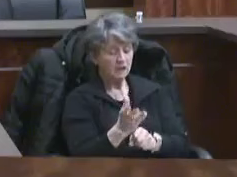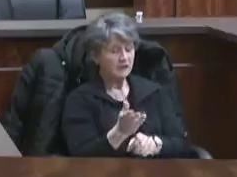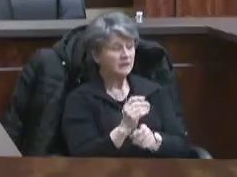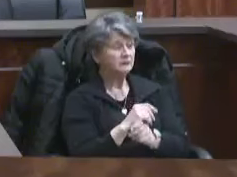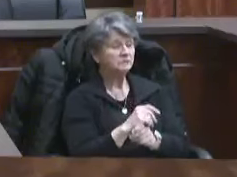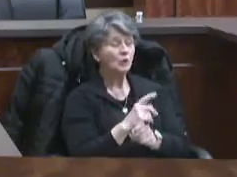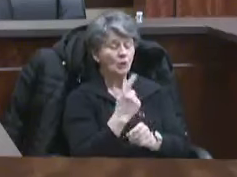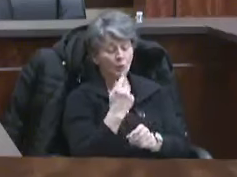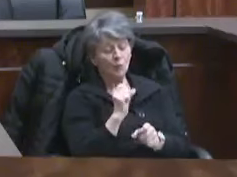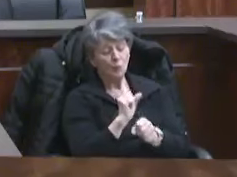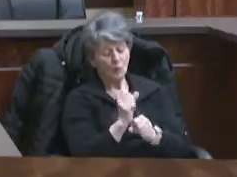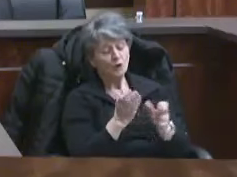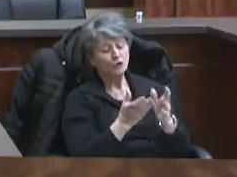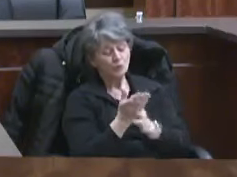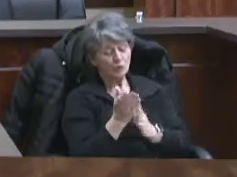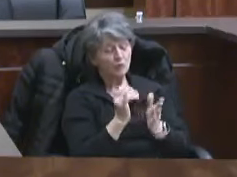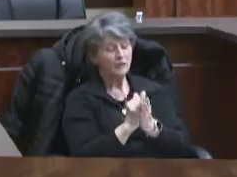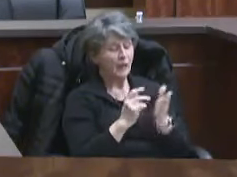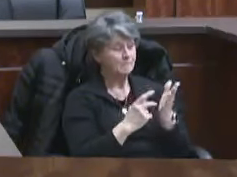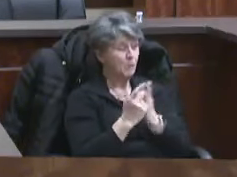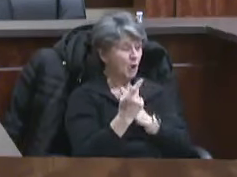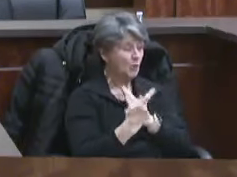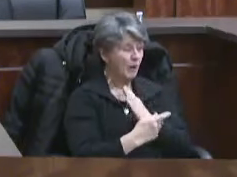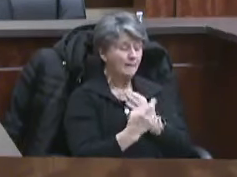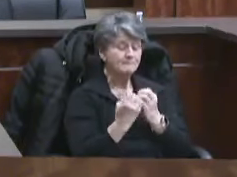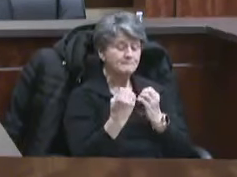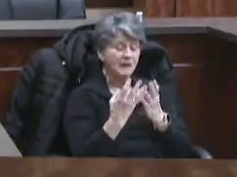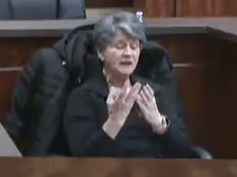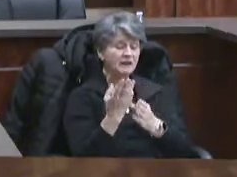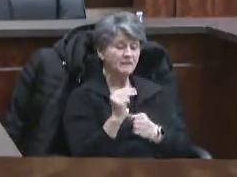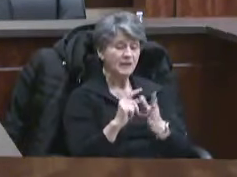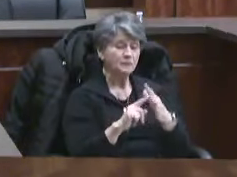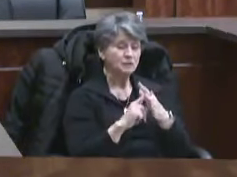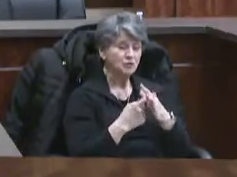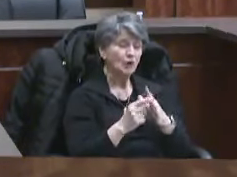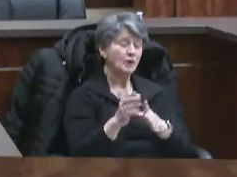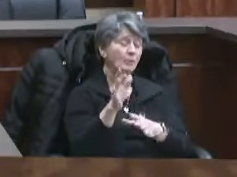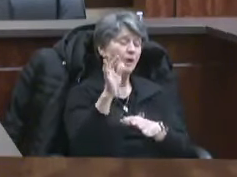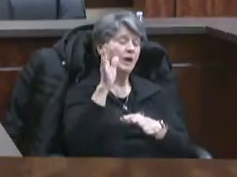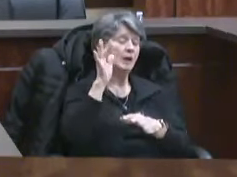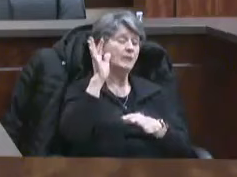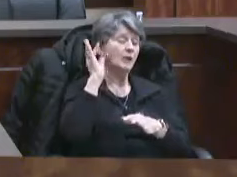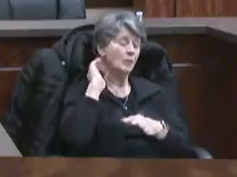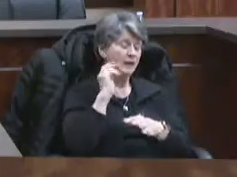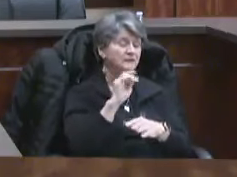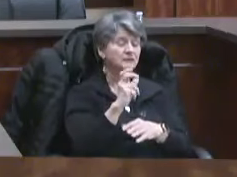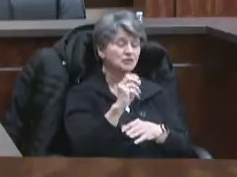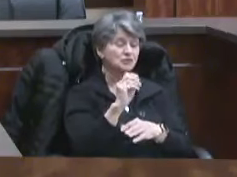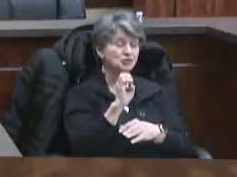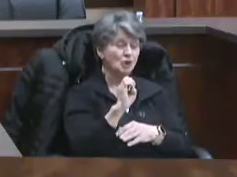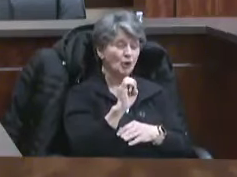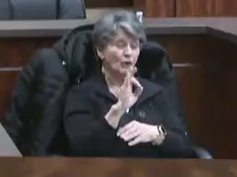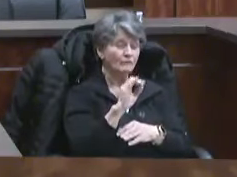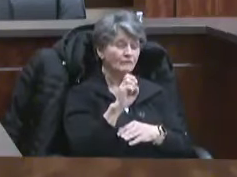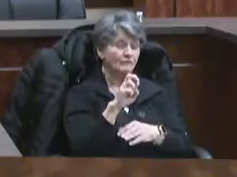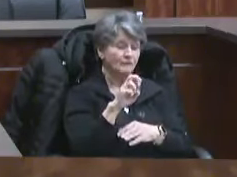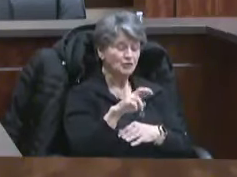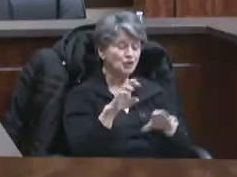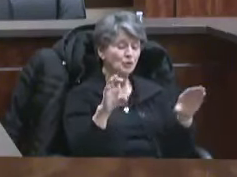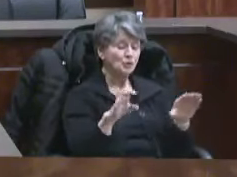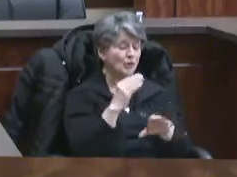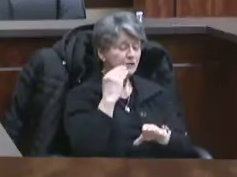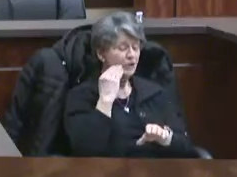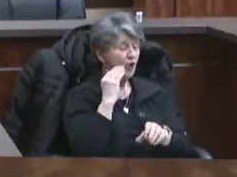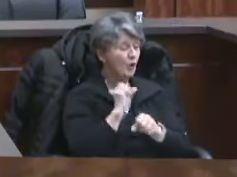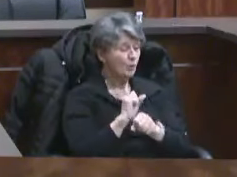that program. Many of them started back when Joe Fisher was doing the Homework Club in